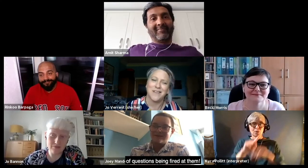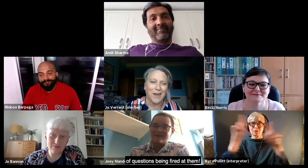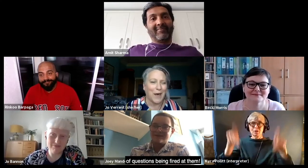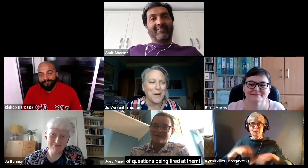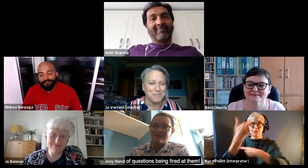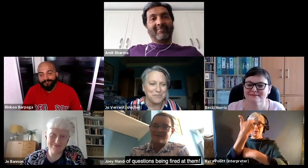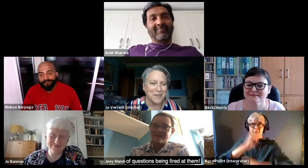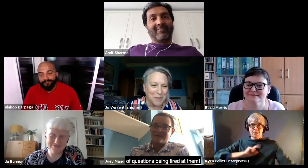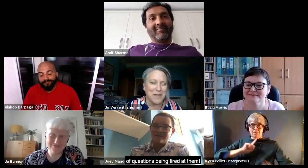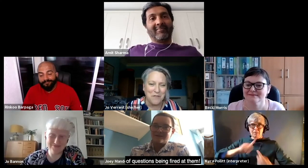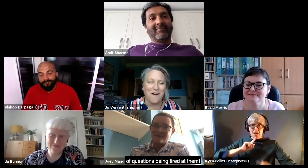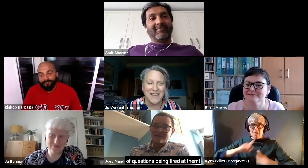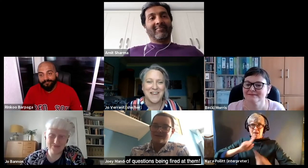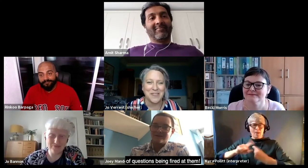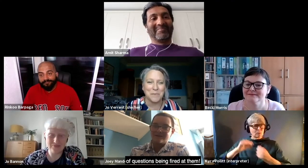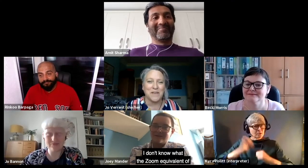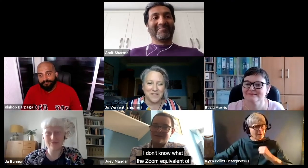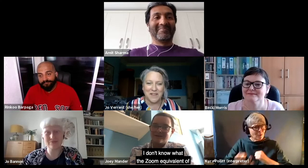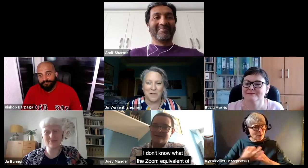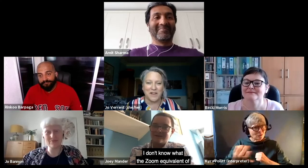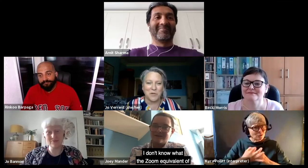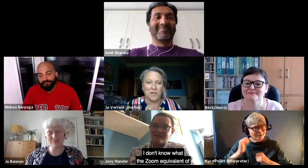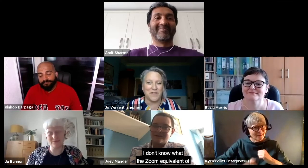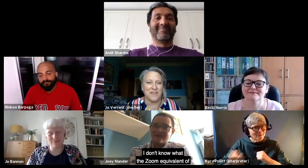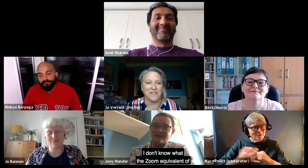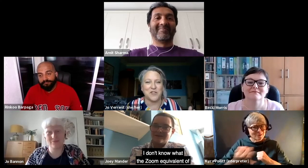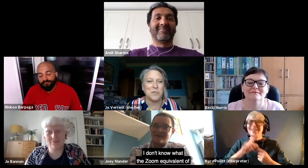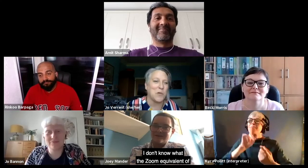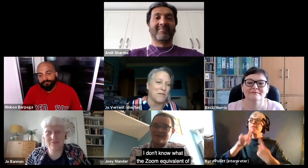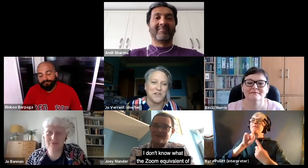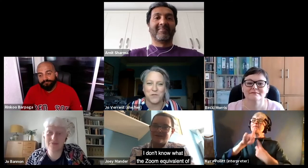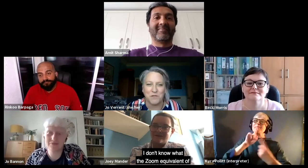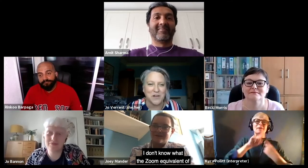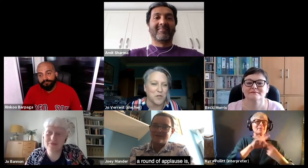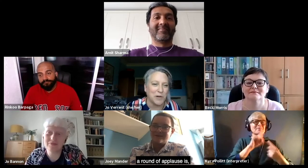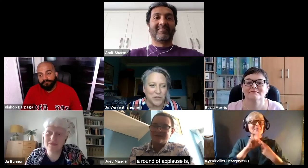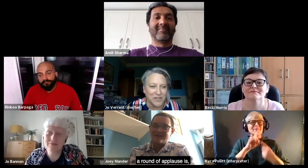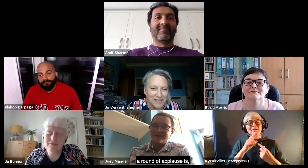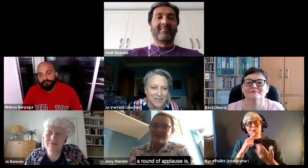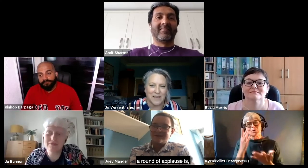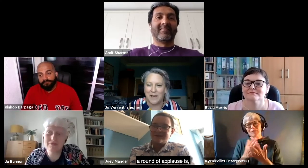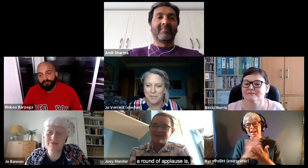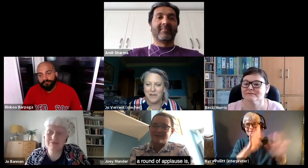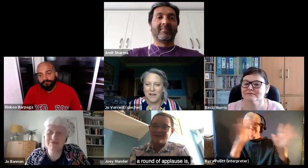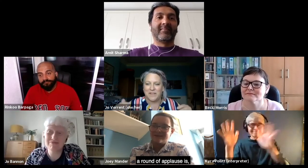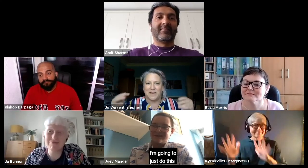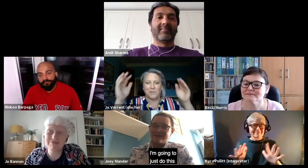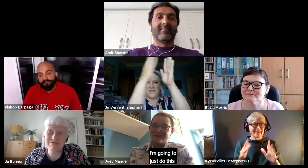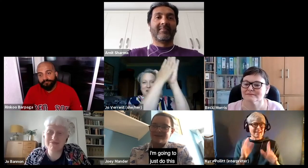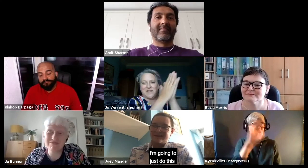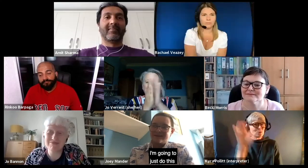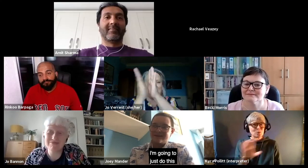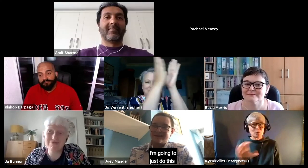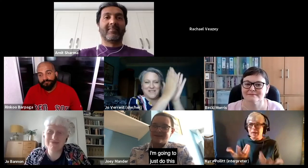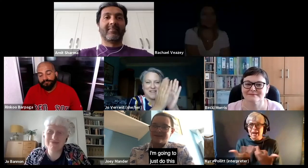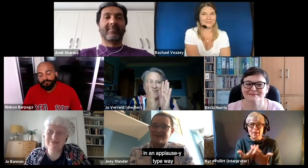questions being fired at them. So I don't know what the Zoom equivalent of a round of applause is. I think I'm just